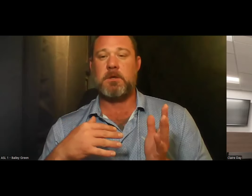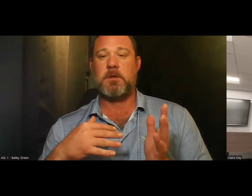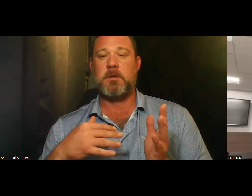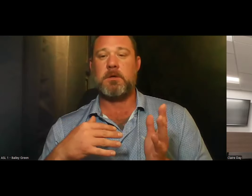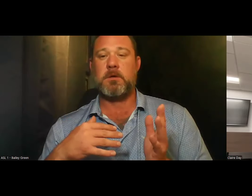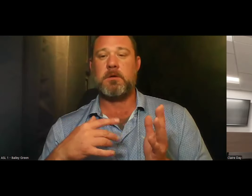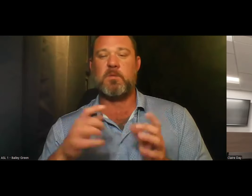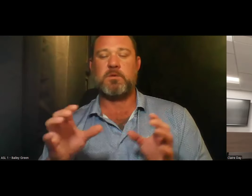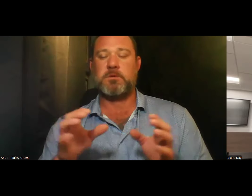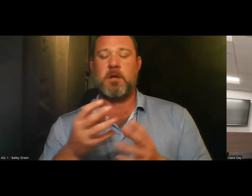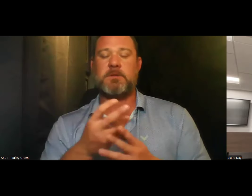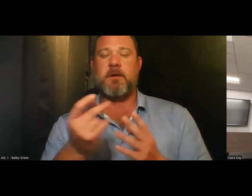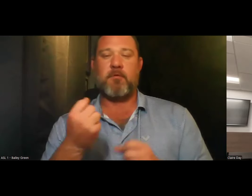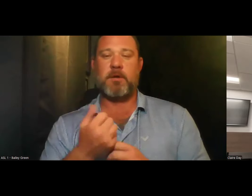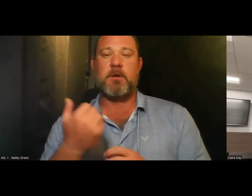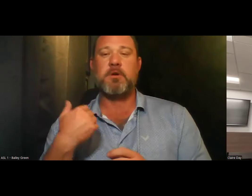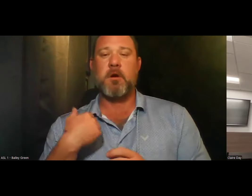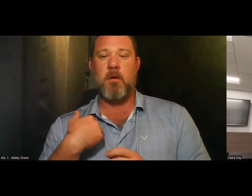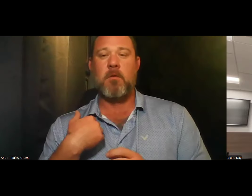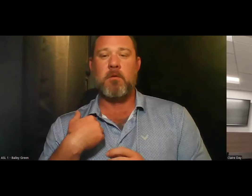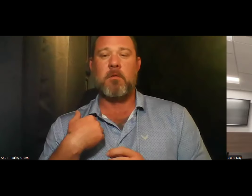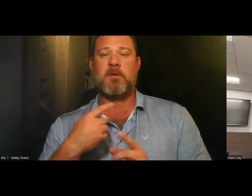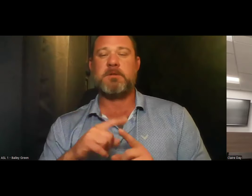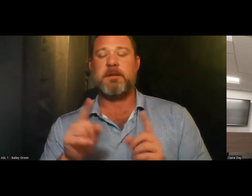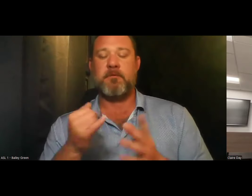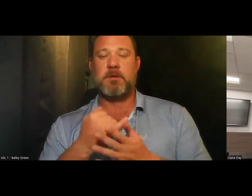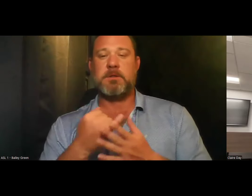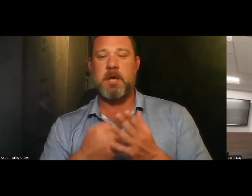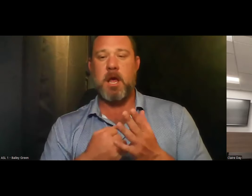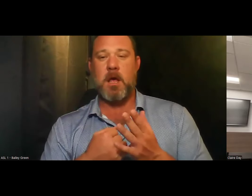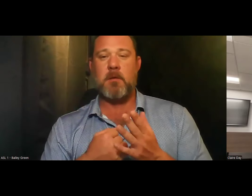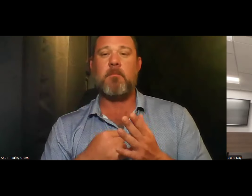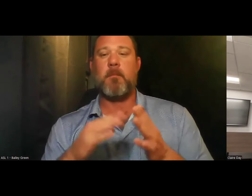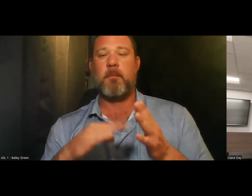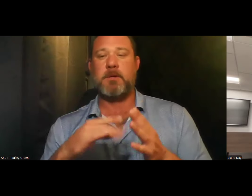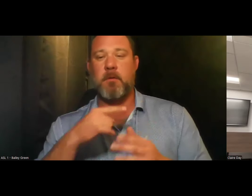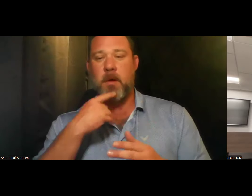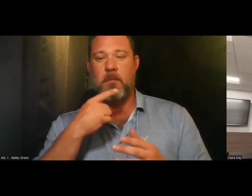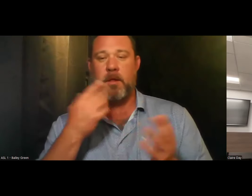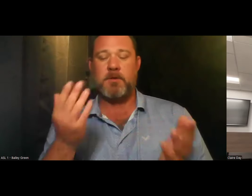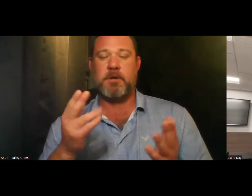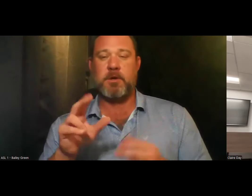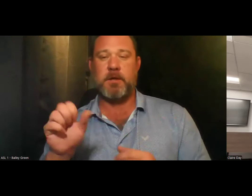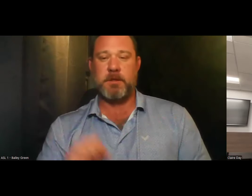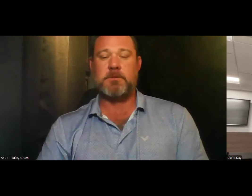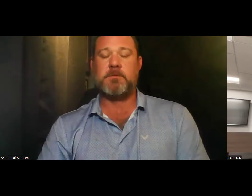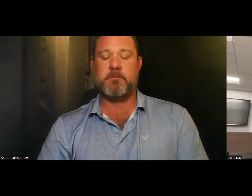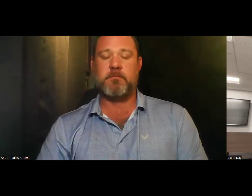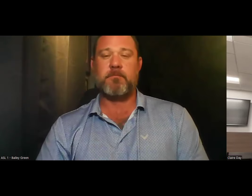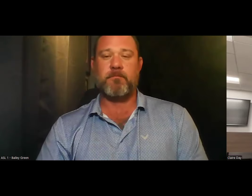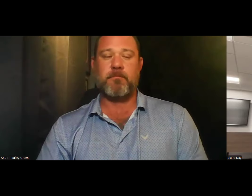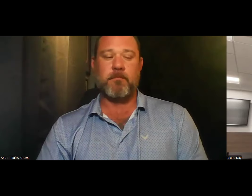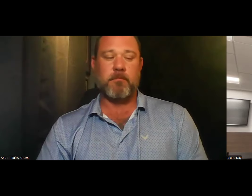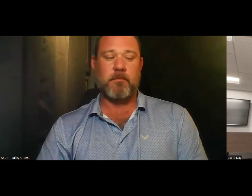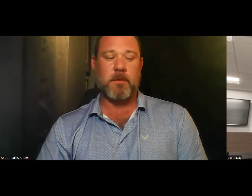that was done several years ago, a little bit different in design, really based on our population here in the United States.